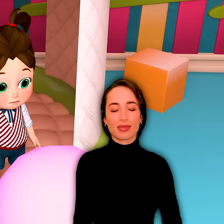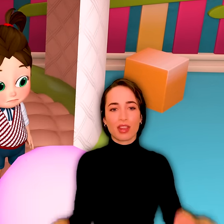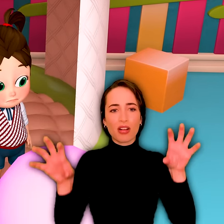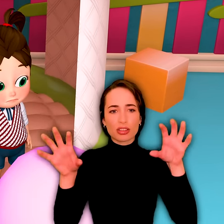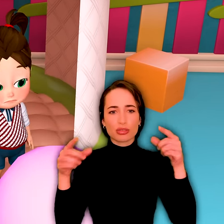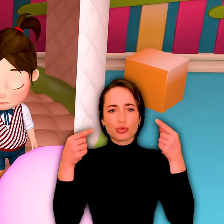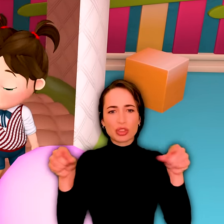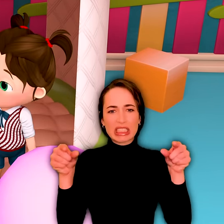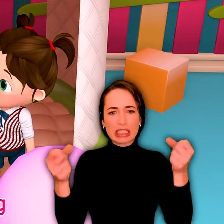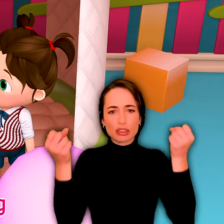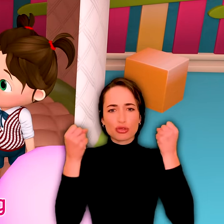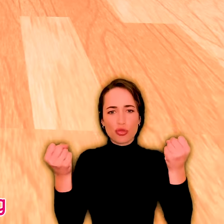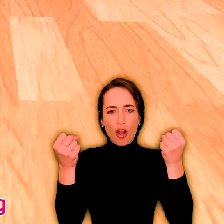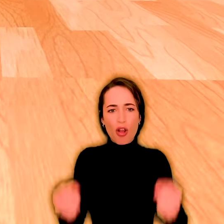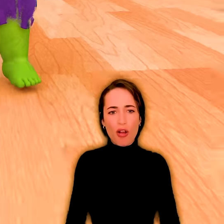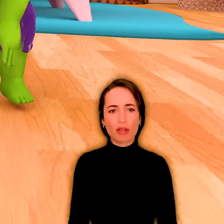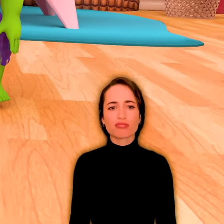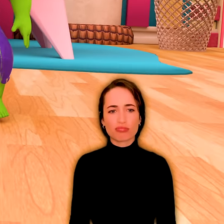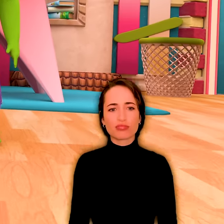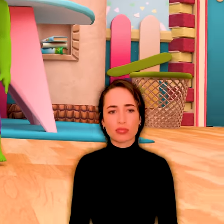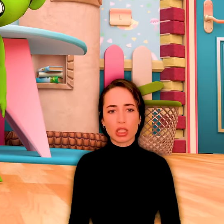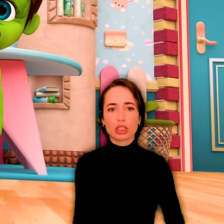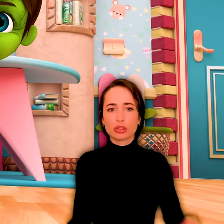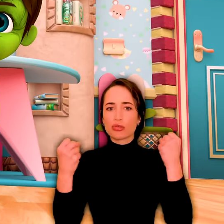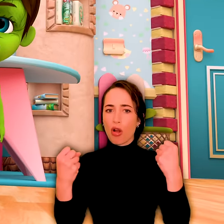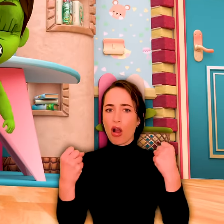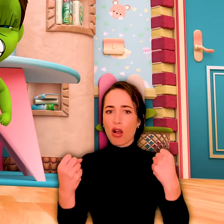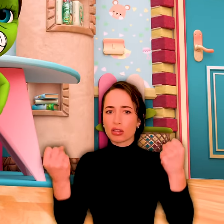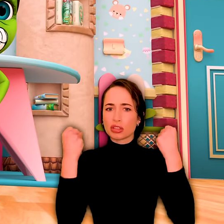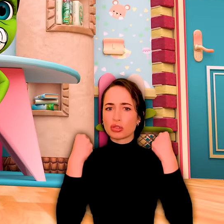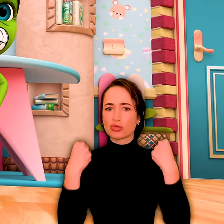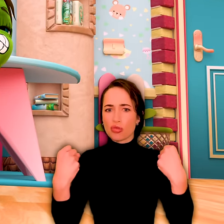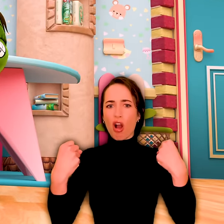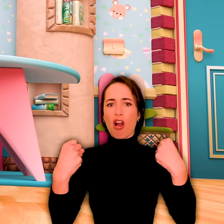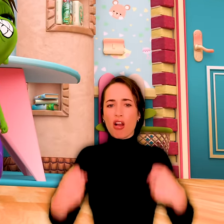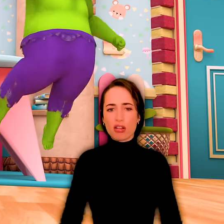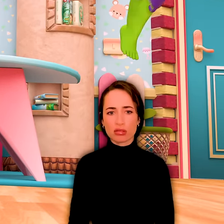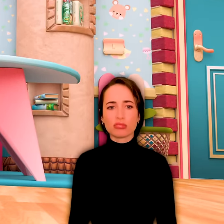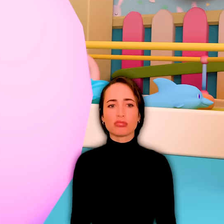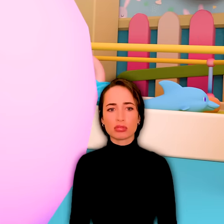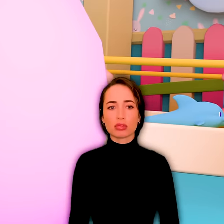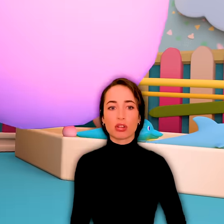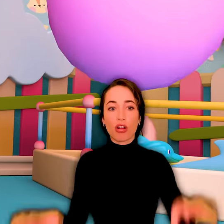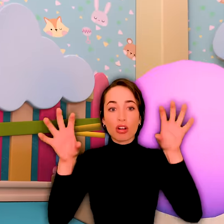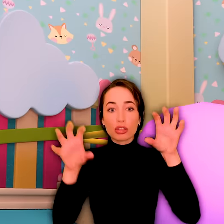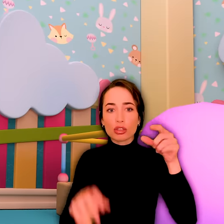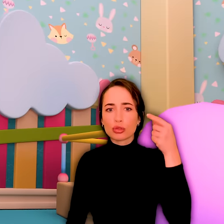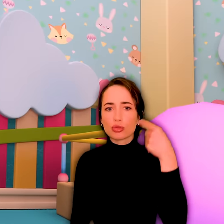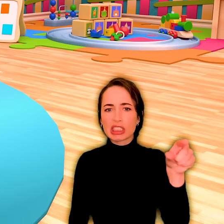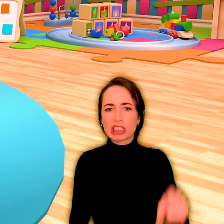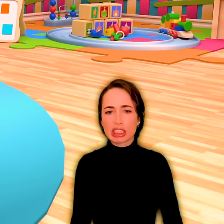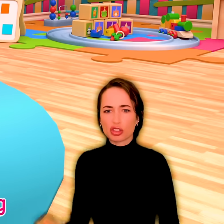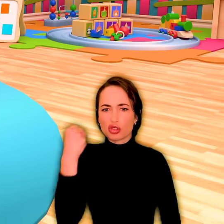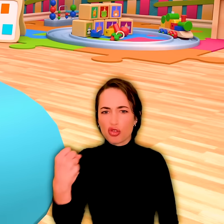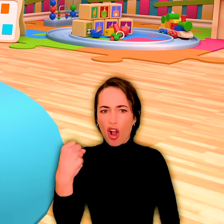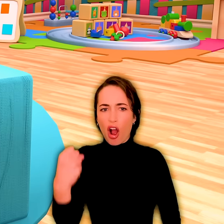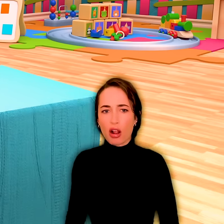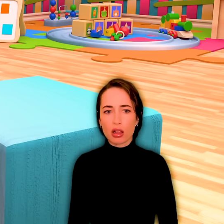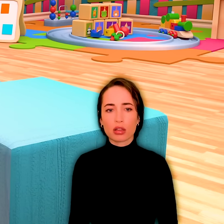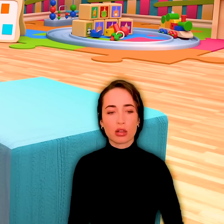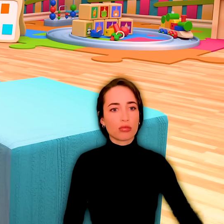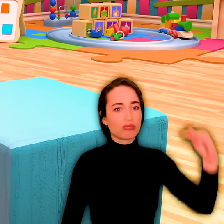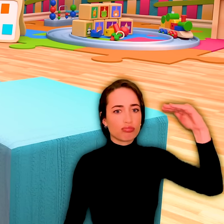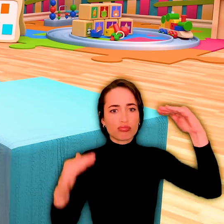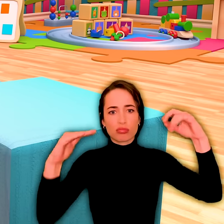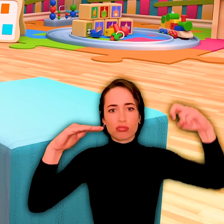hulk is green but very strong very strong very strong hulk is green but very strong from